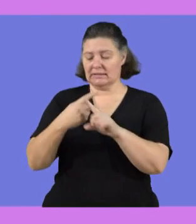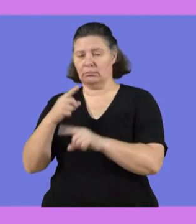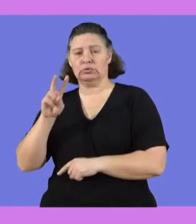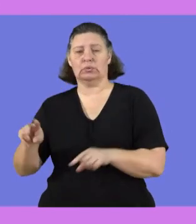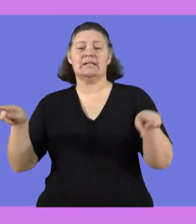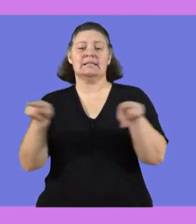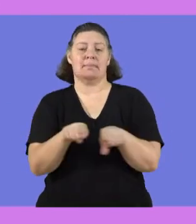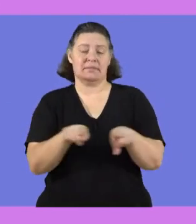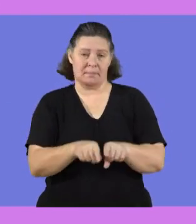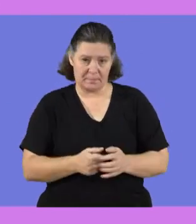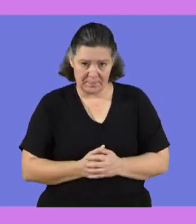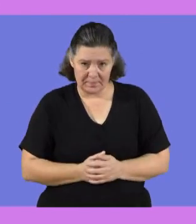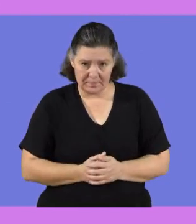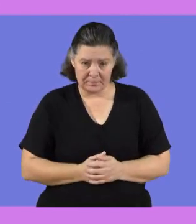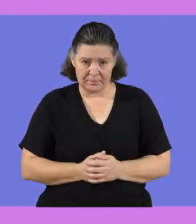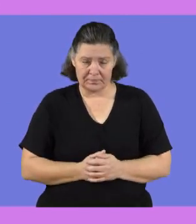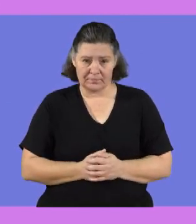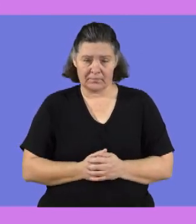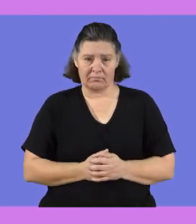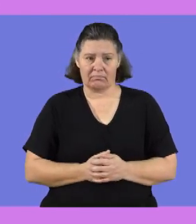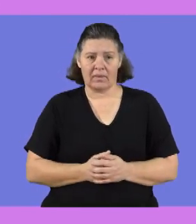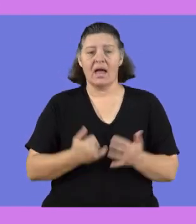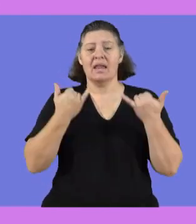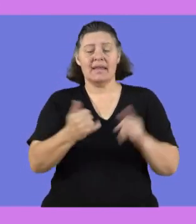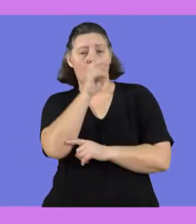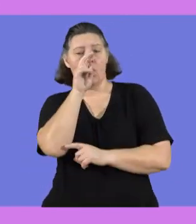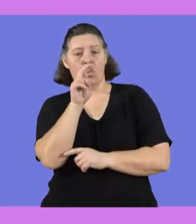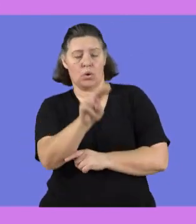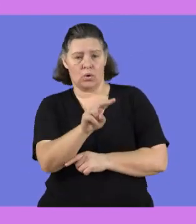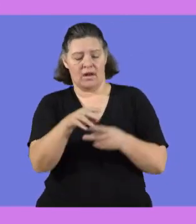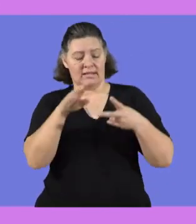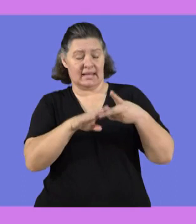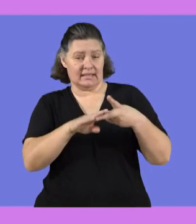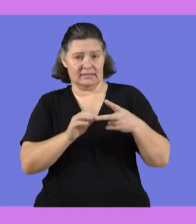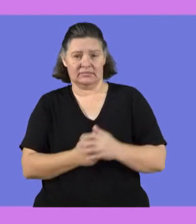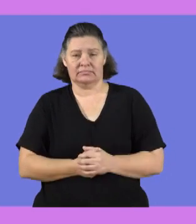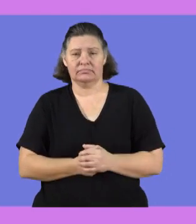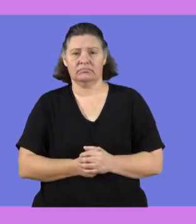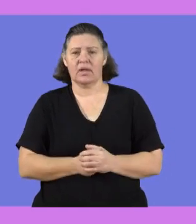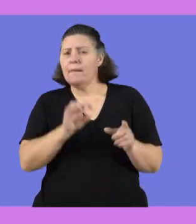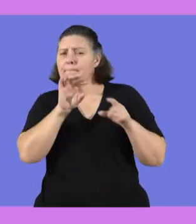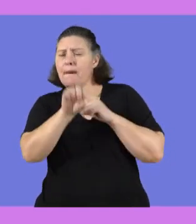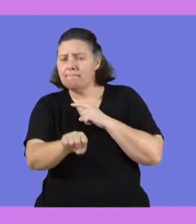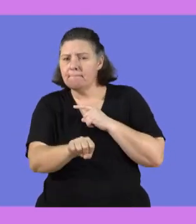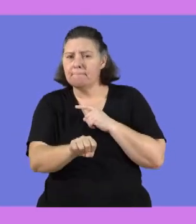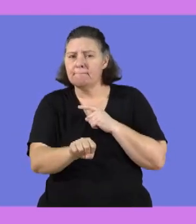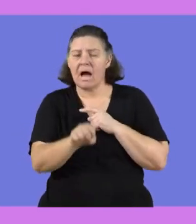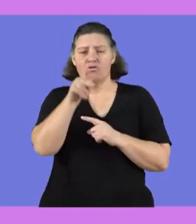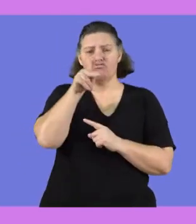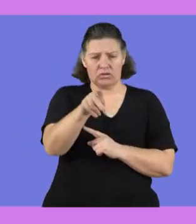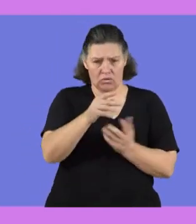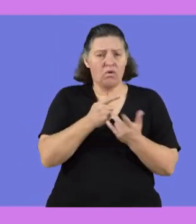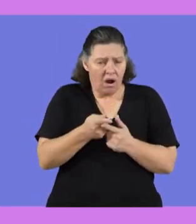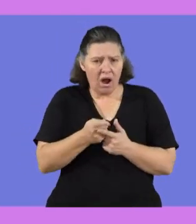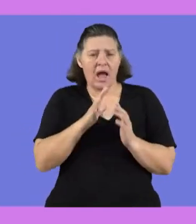by the same number, which is 2. Let us have a look at the second one. Determine